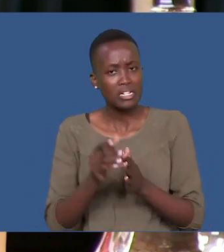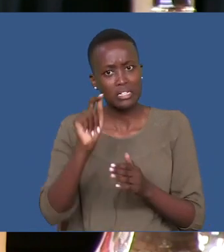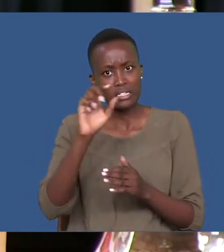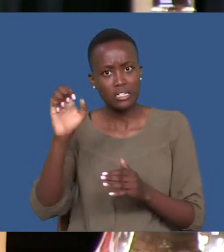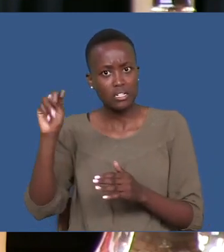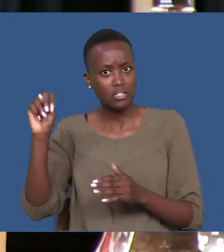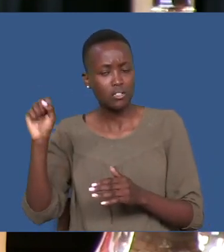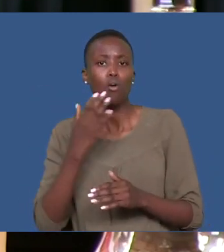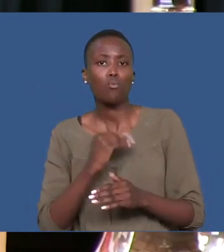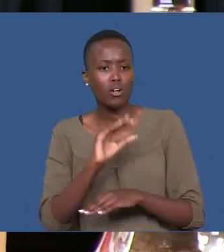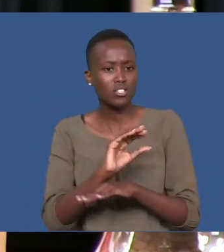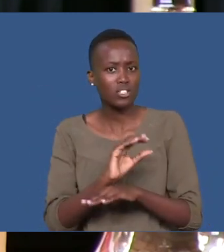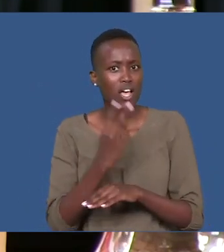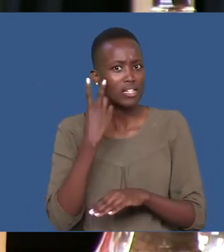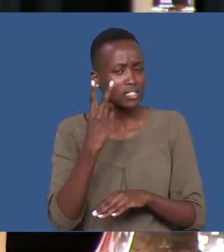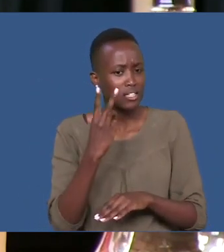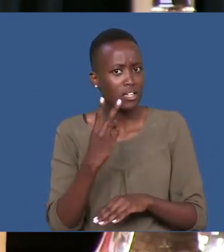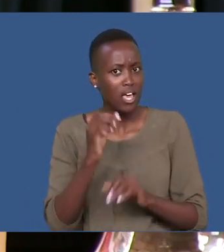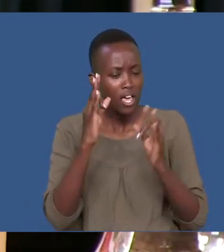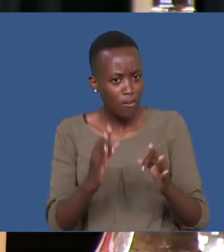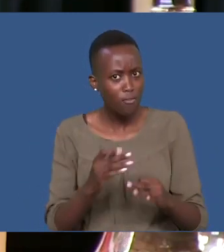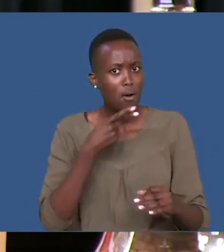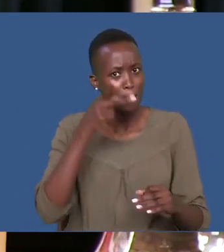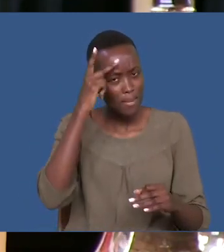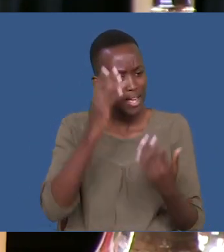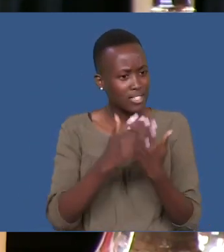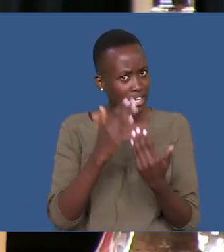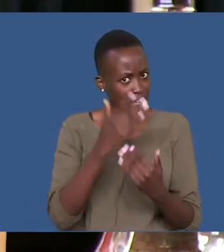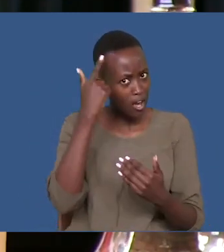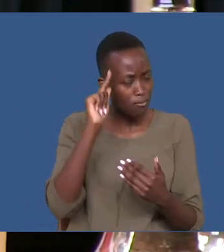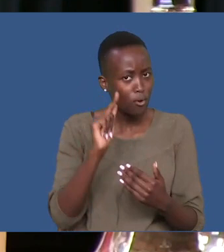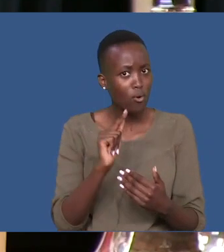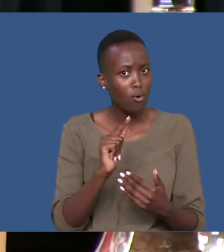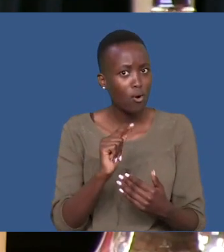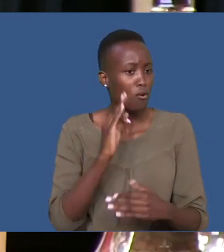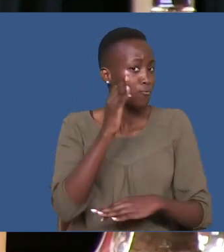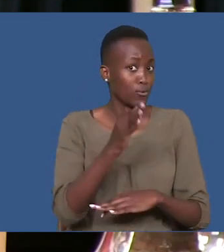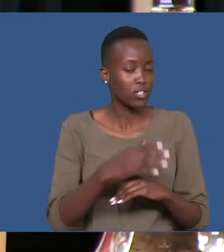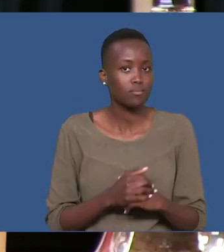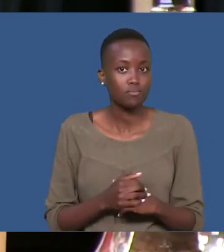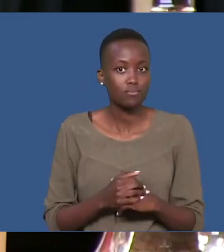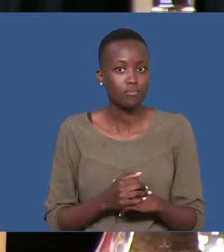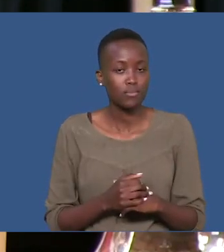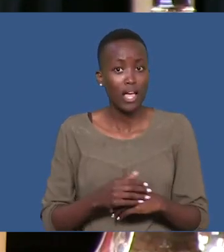us in a very vocal voice that they care about the environment. That is one of the